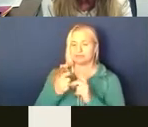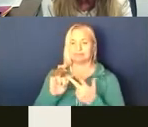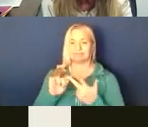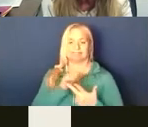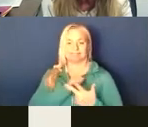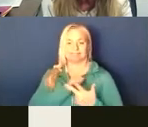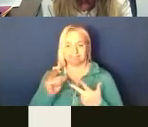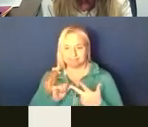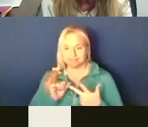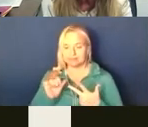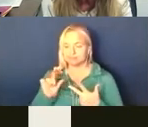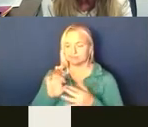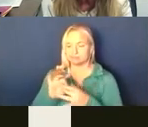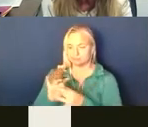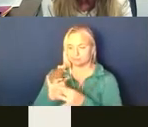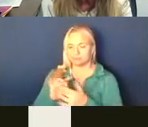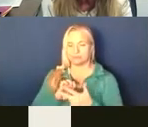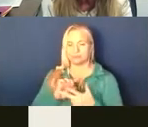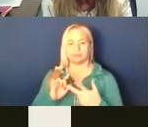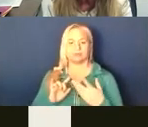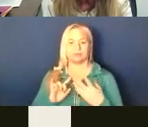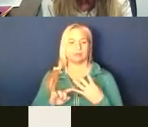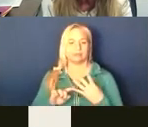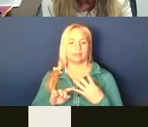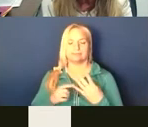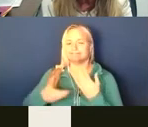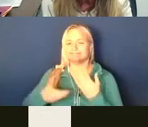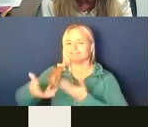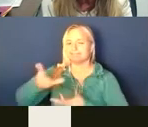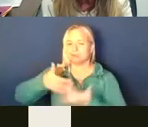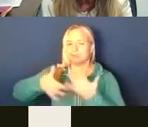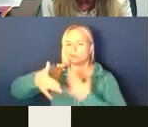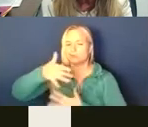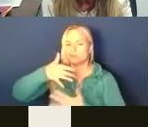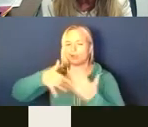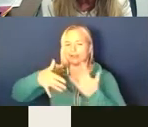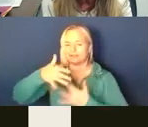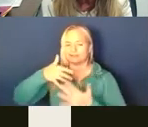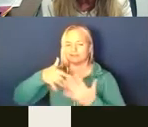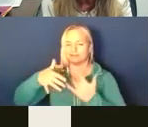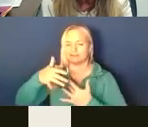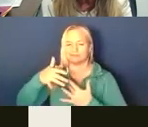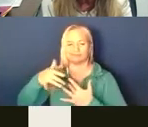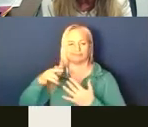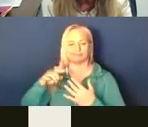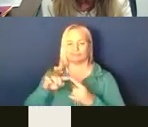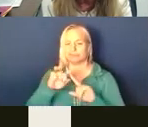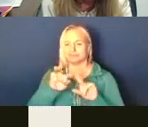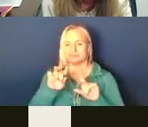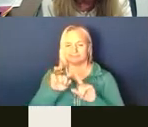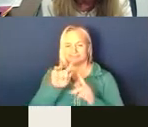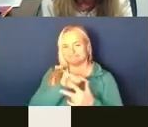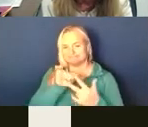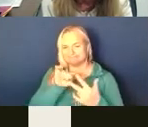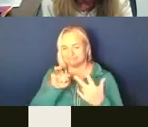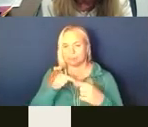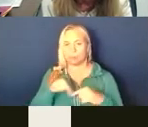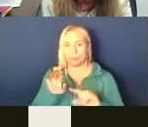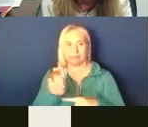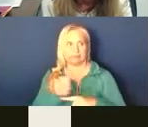administrators, and their experiences and interactions with these individuals when they were